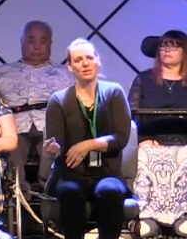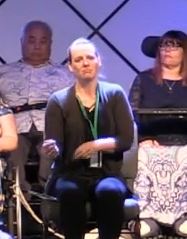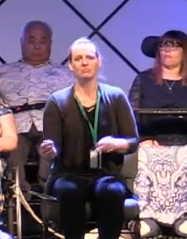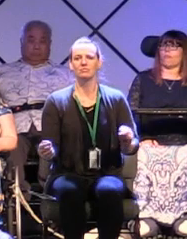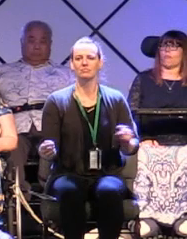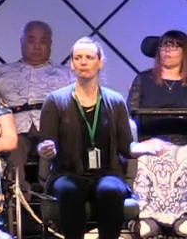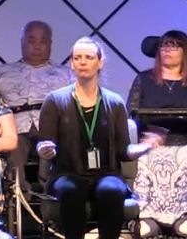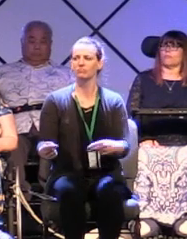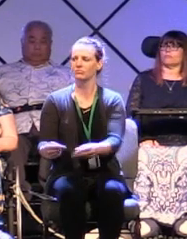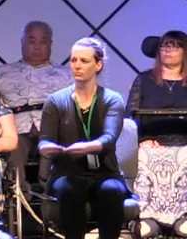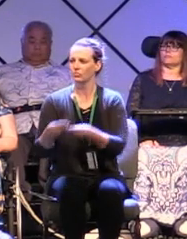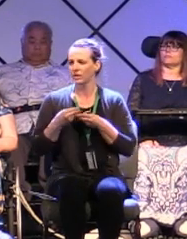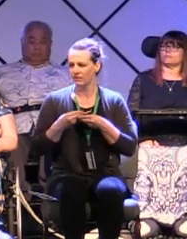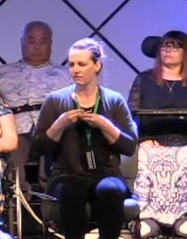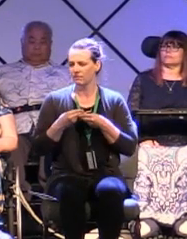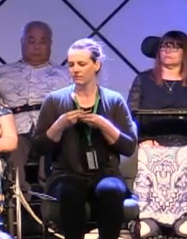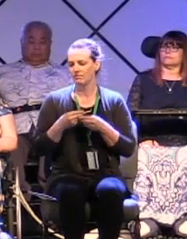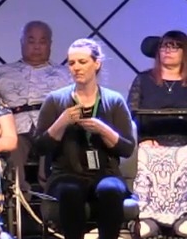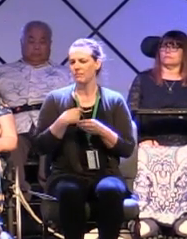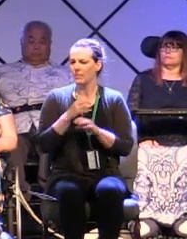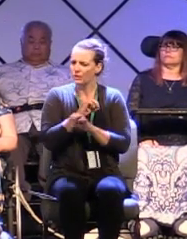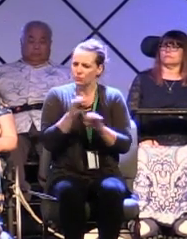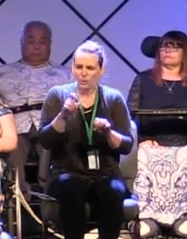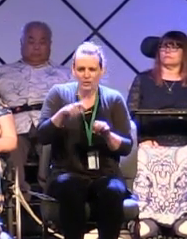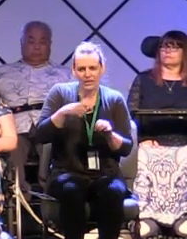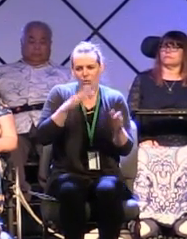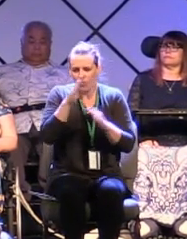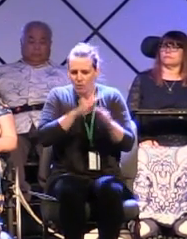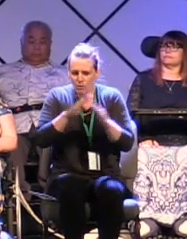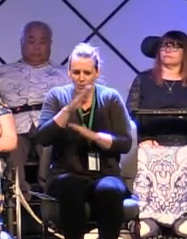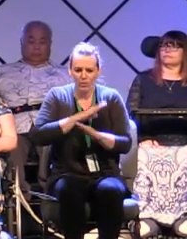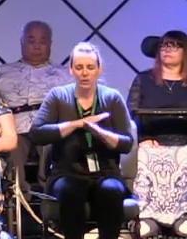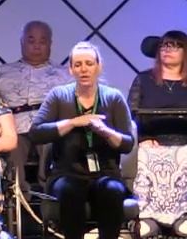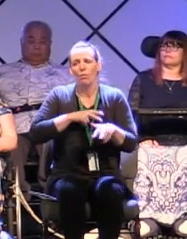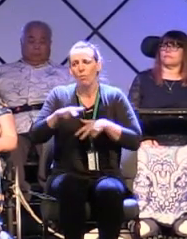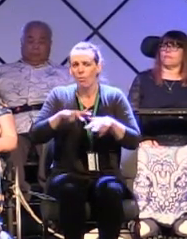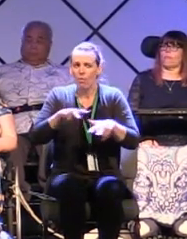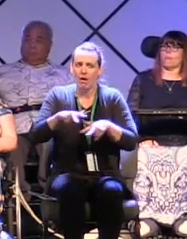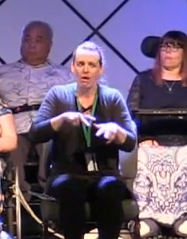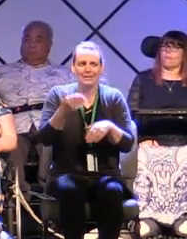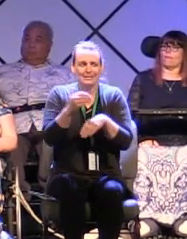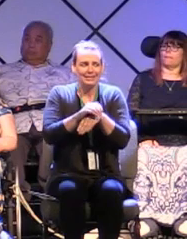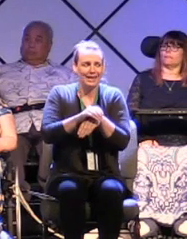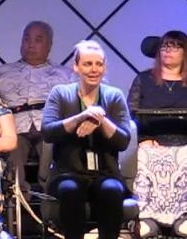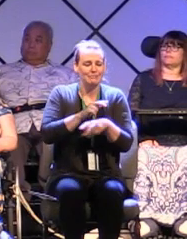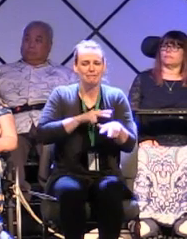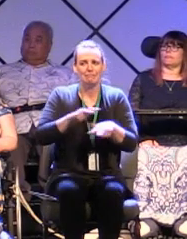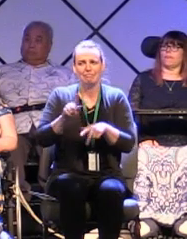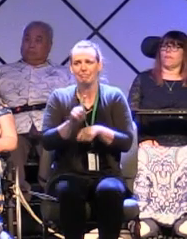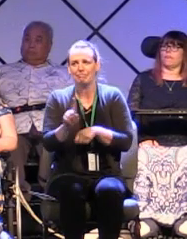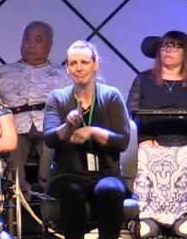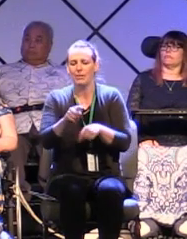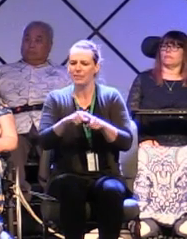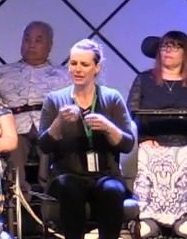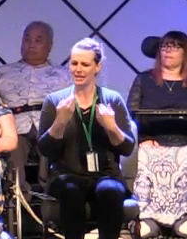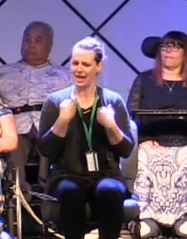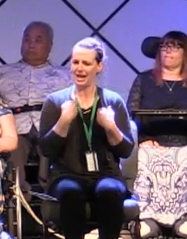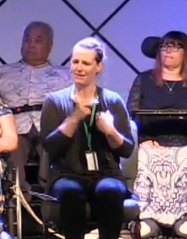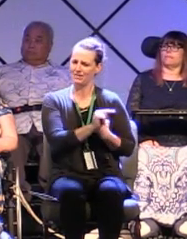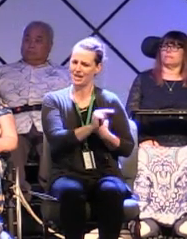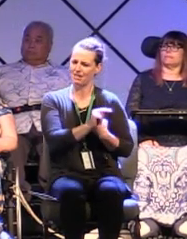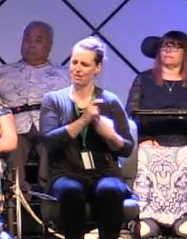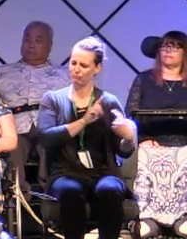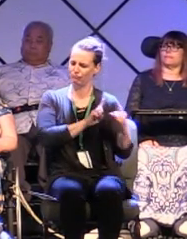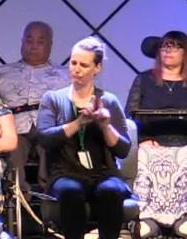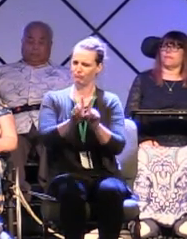there. I know that I no longer need to be worried when I'm walking on campus at night alone because she'll be there. I don't